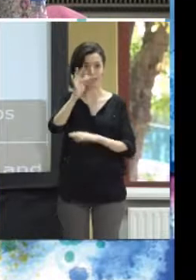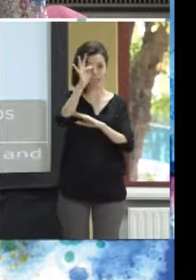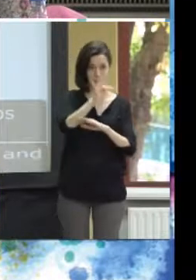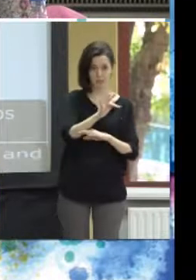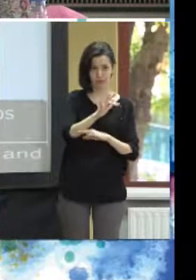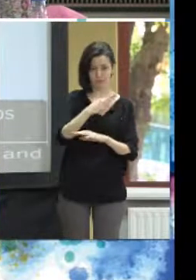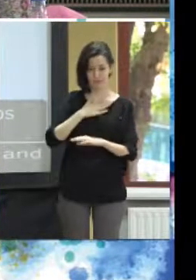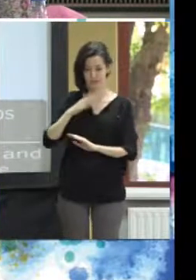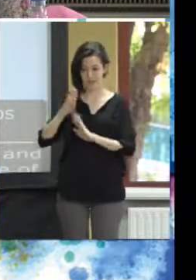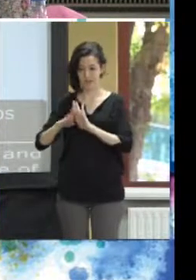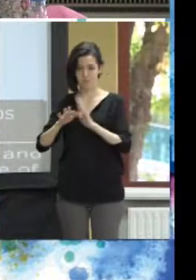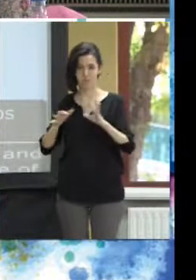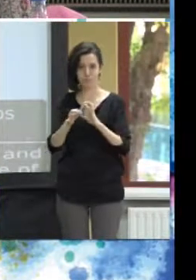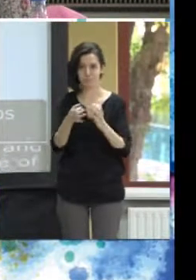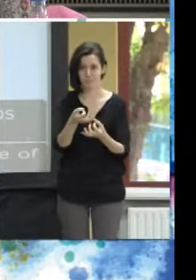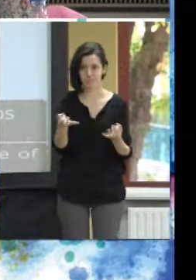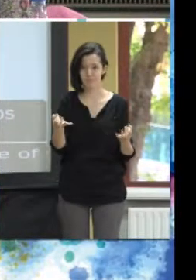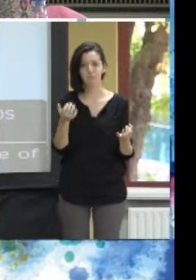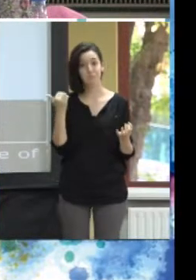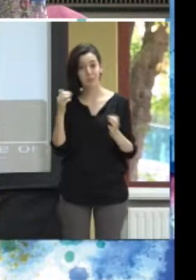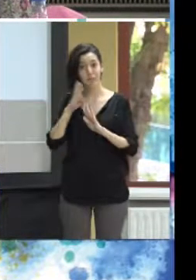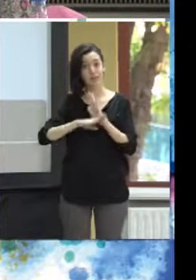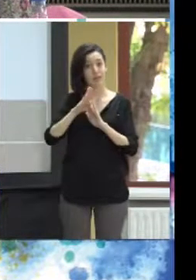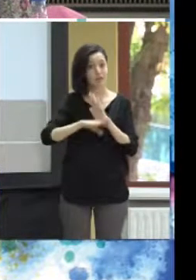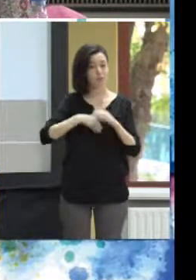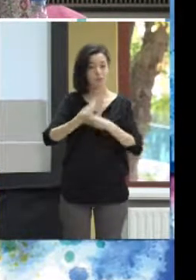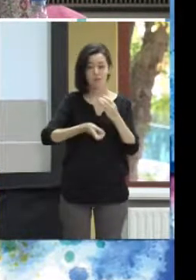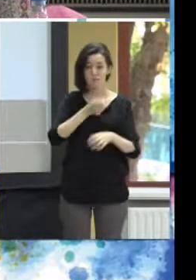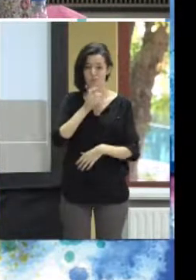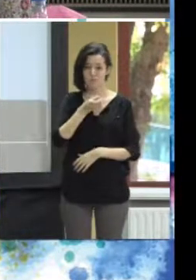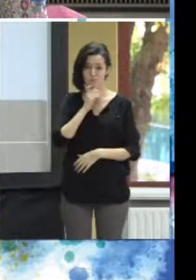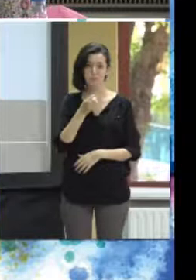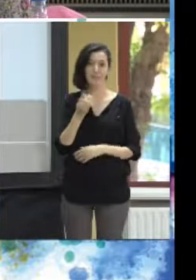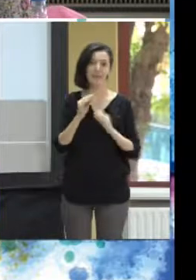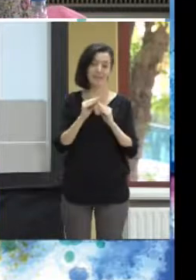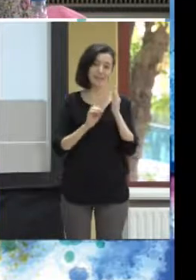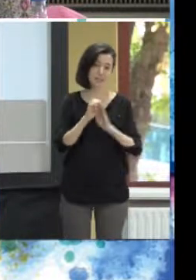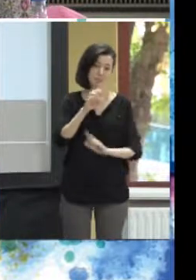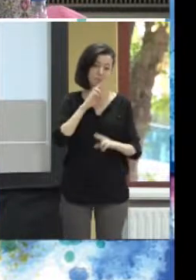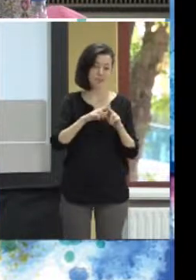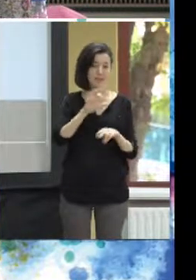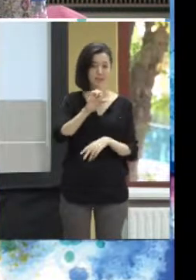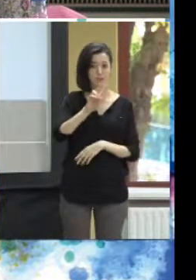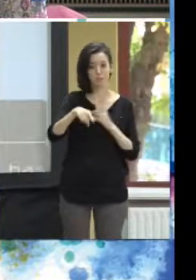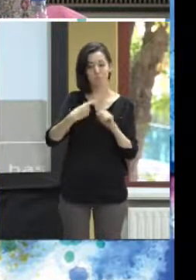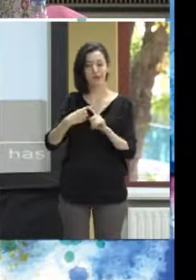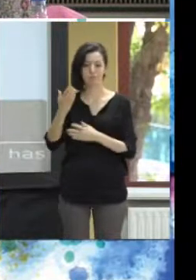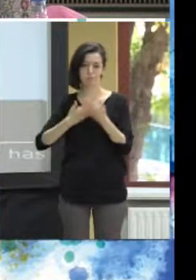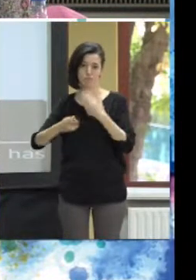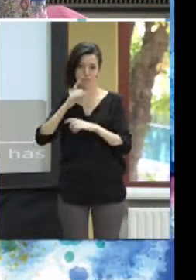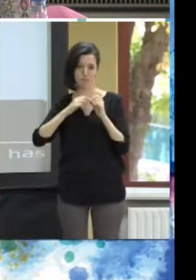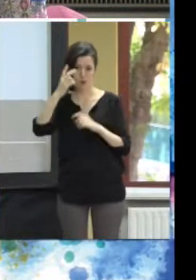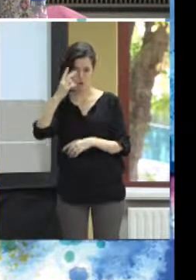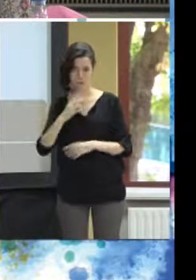is immediate. This app has been done in collaboration with S2. And we have